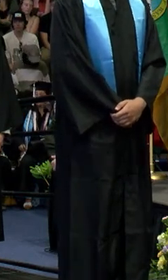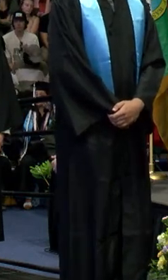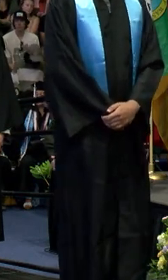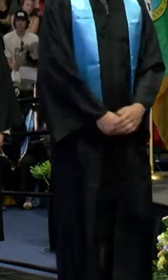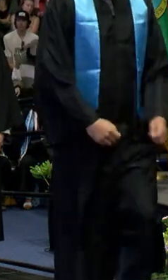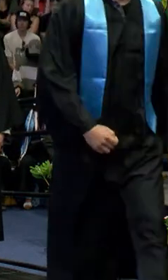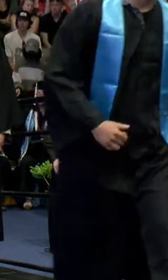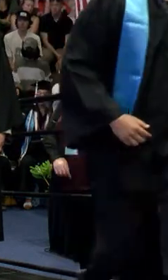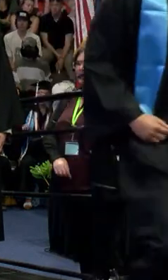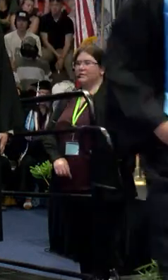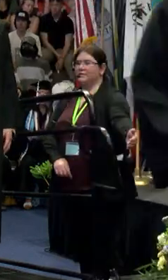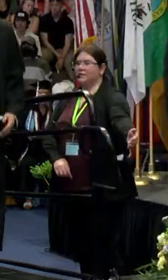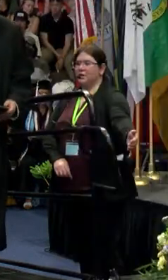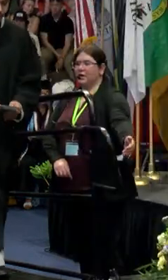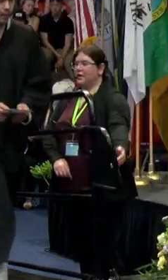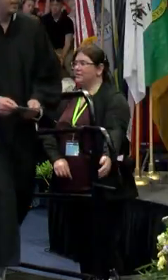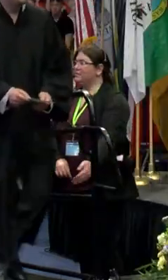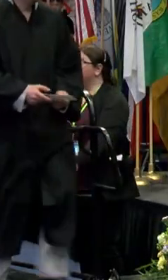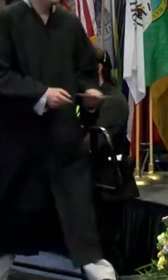Kenneth Robinson.